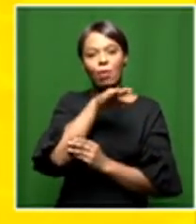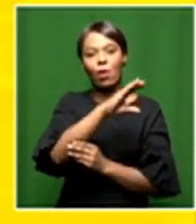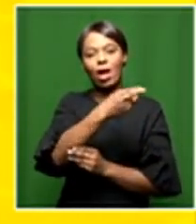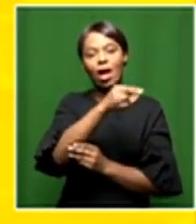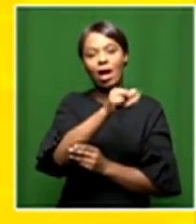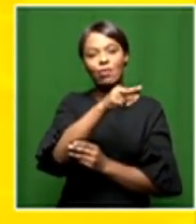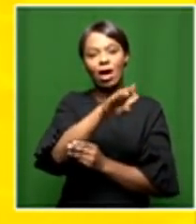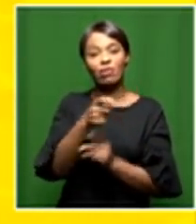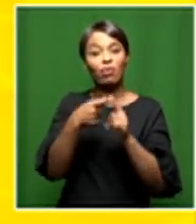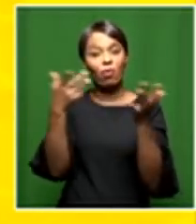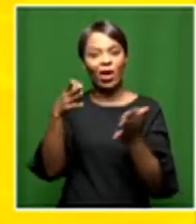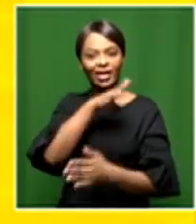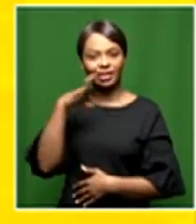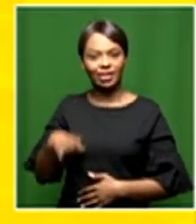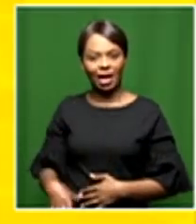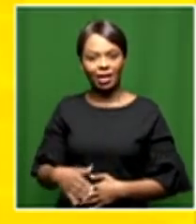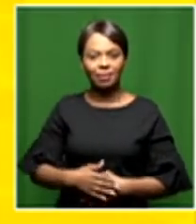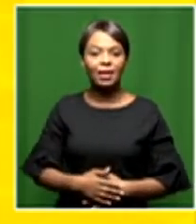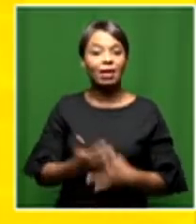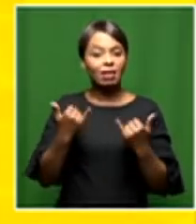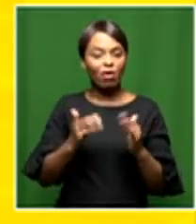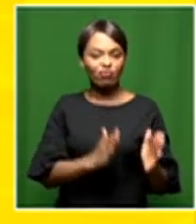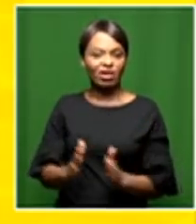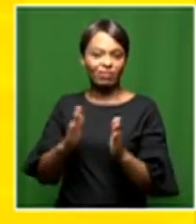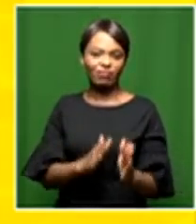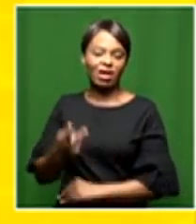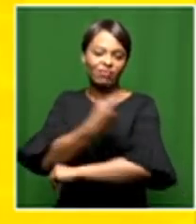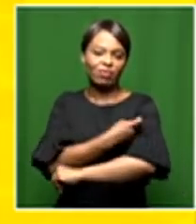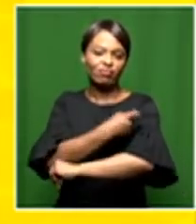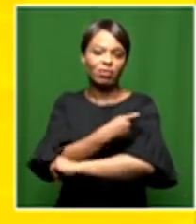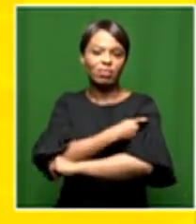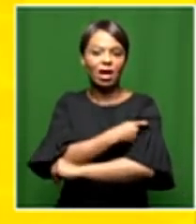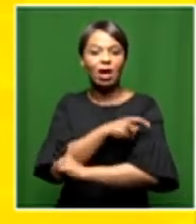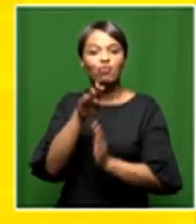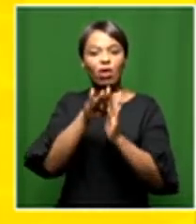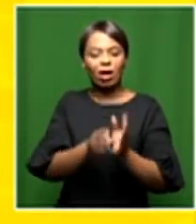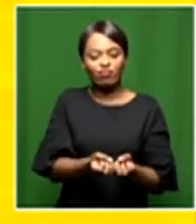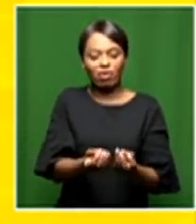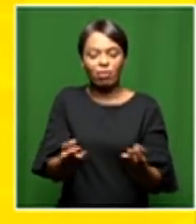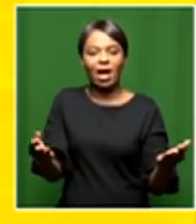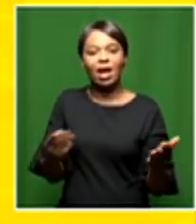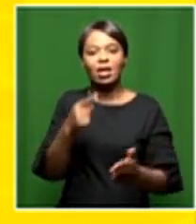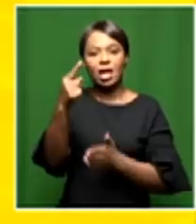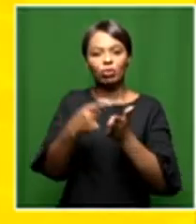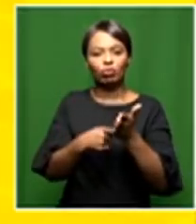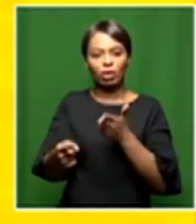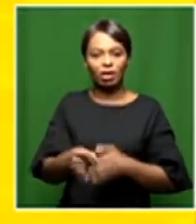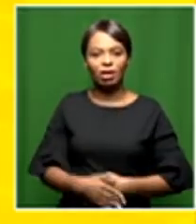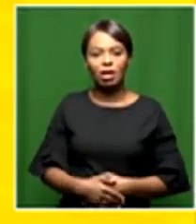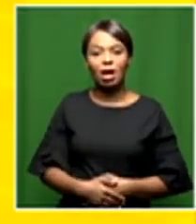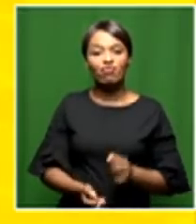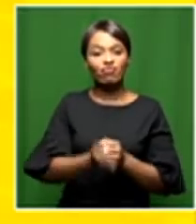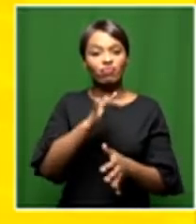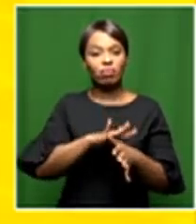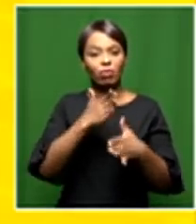morning. And this as the country prepares to begin its vaccination program next week. Frontline workers deemed most at